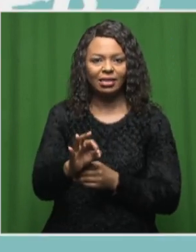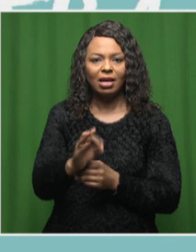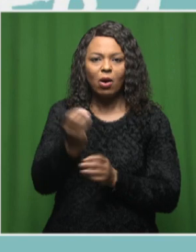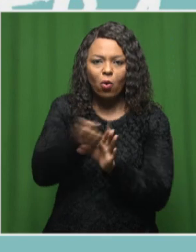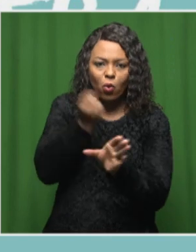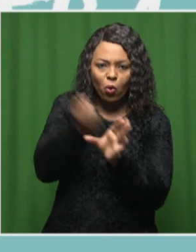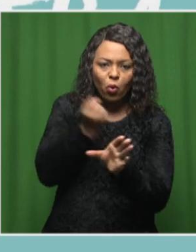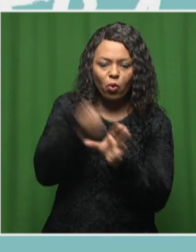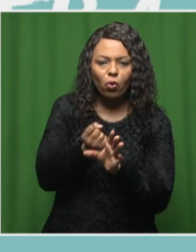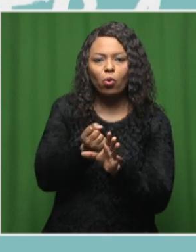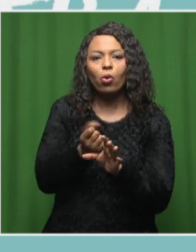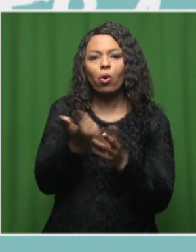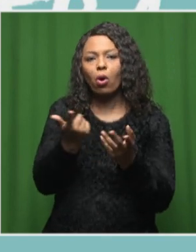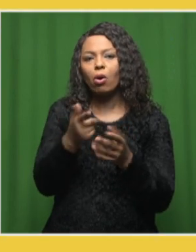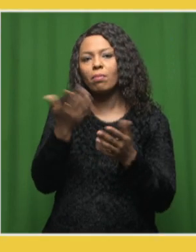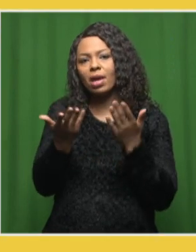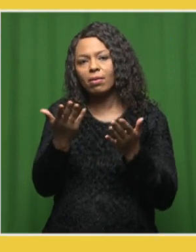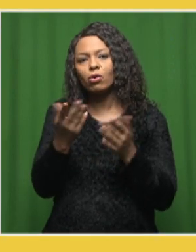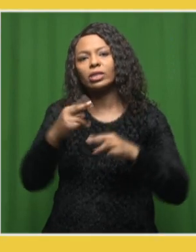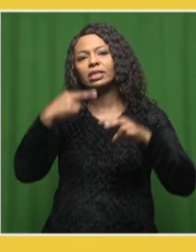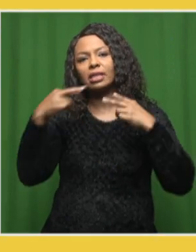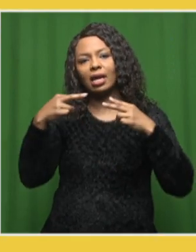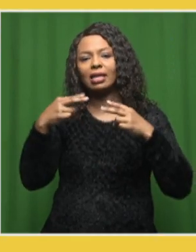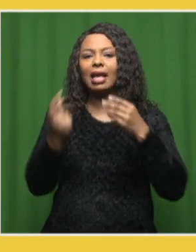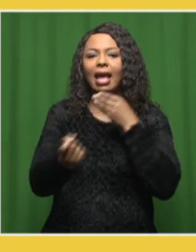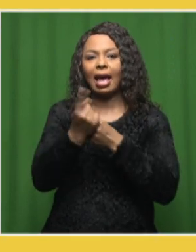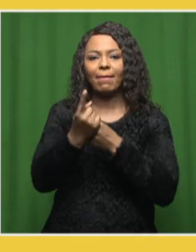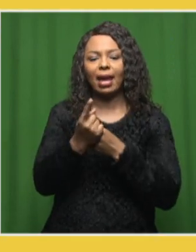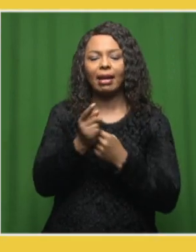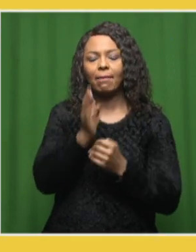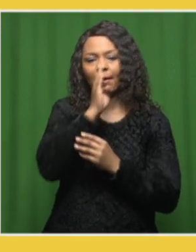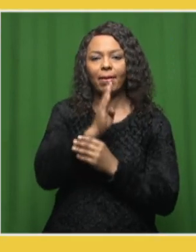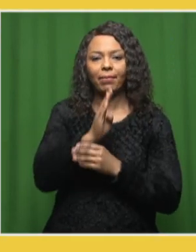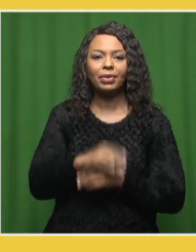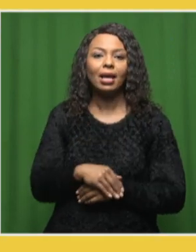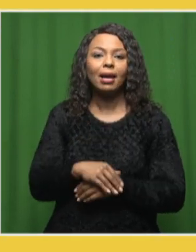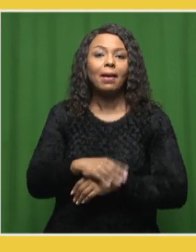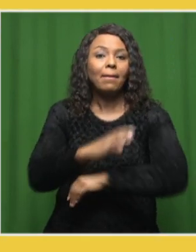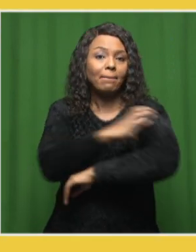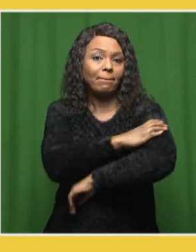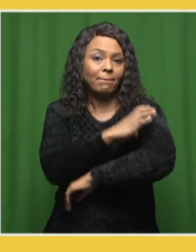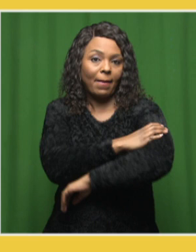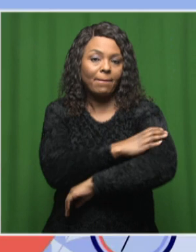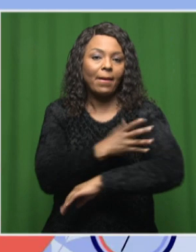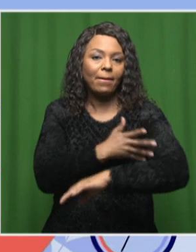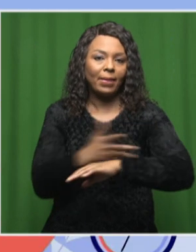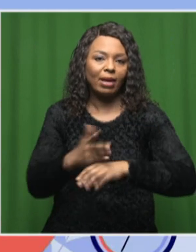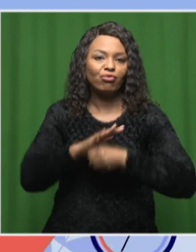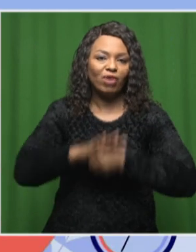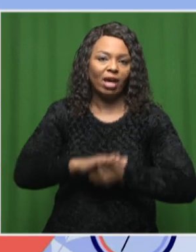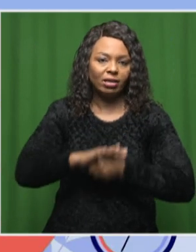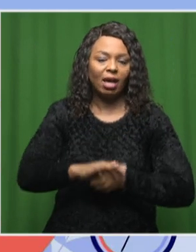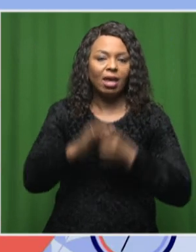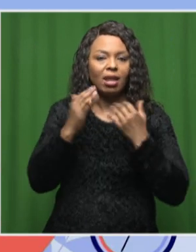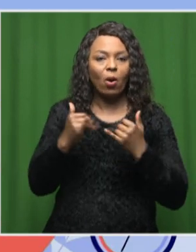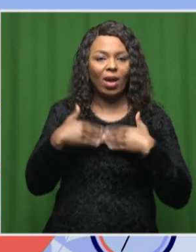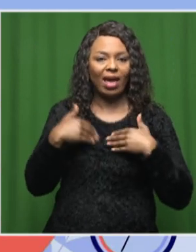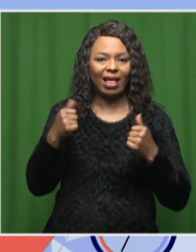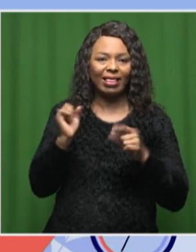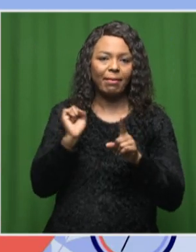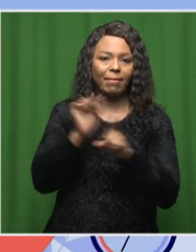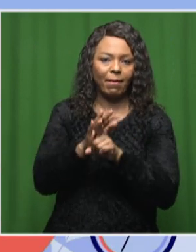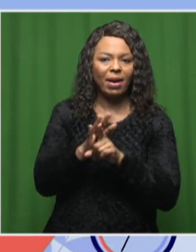at the table. To highlight the negative effects of raised blood pressure and overall health, and to specifically call attention